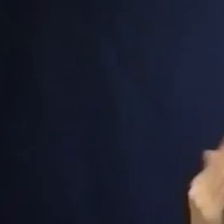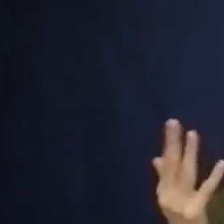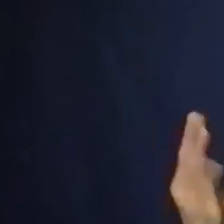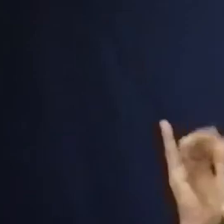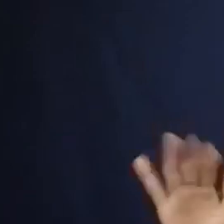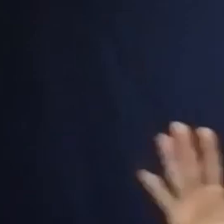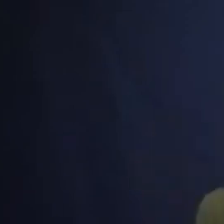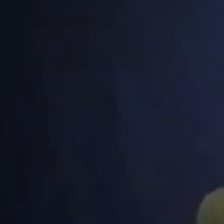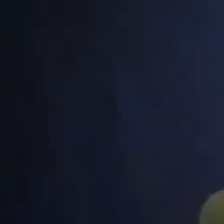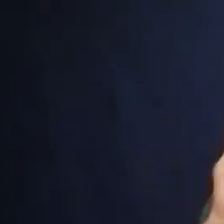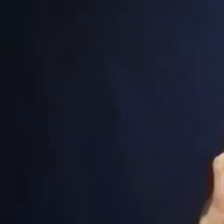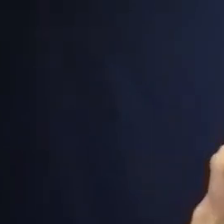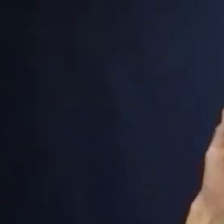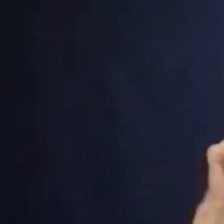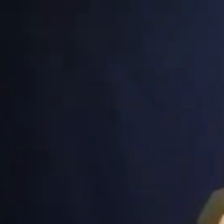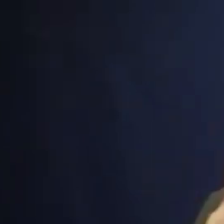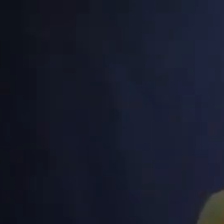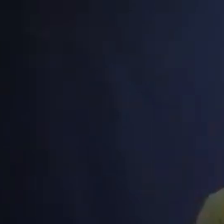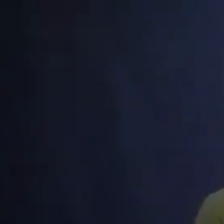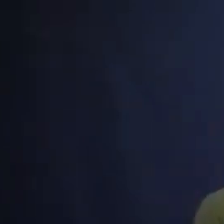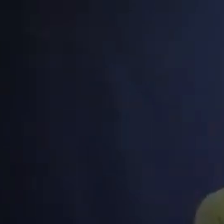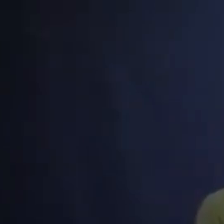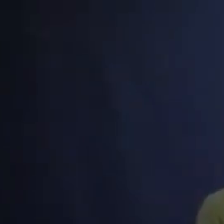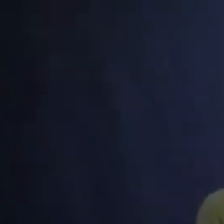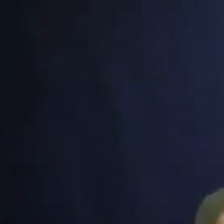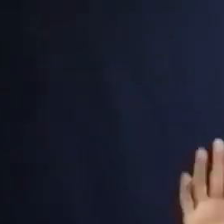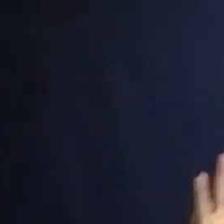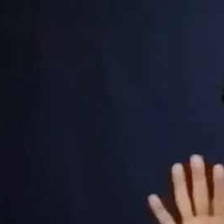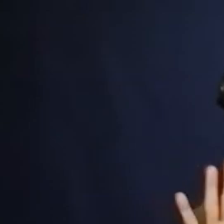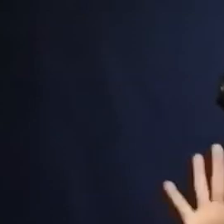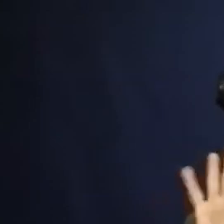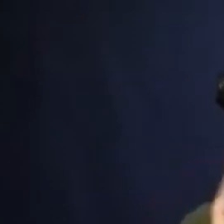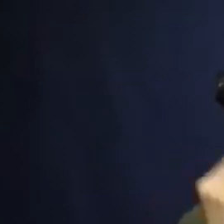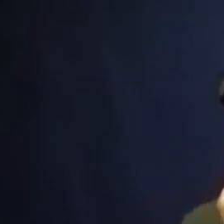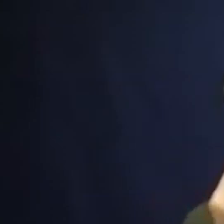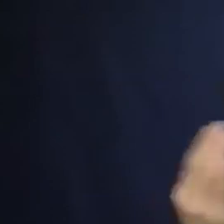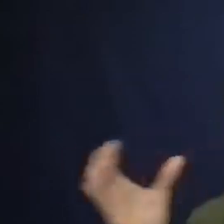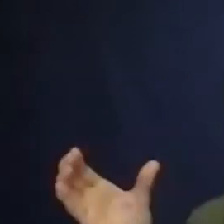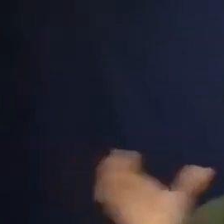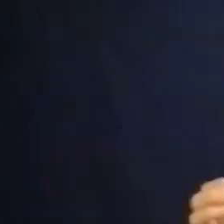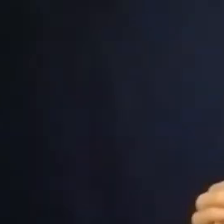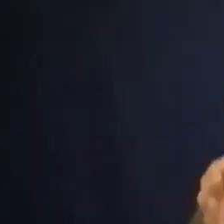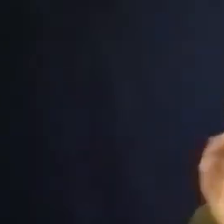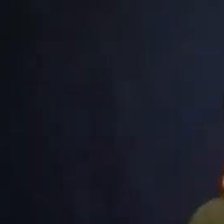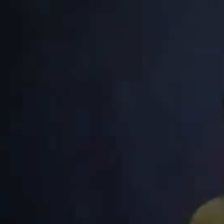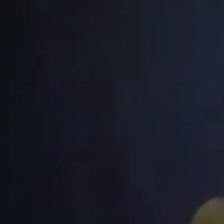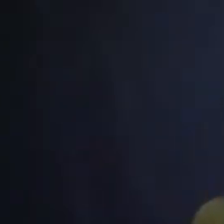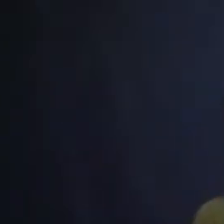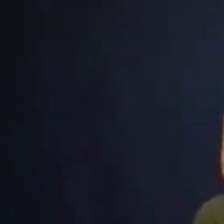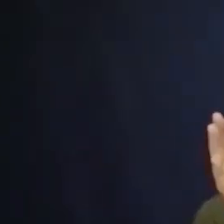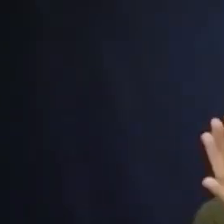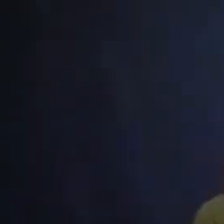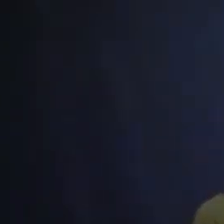a group of national and local organizations that have come together to work collectively